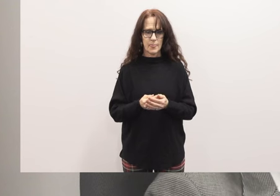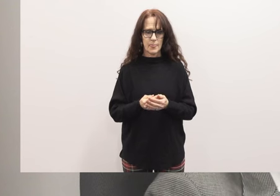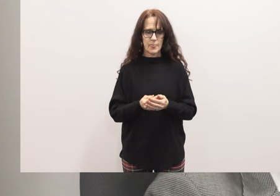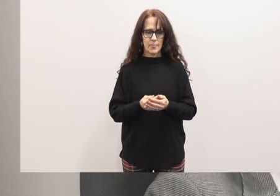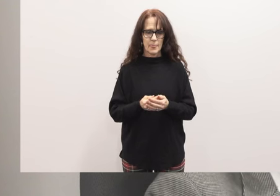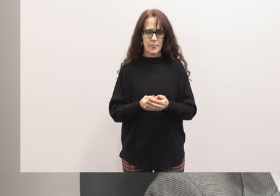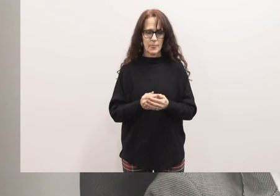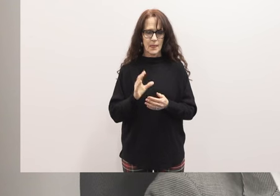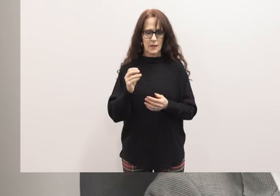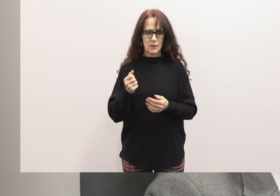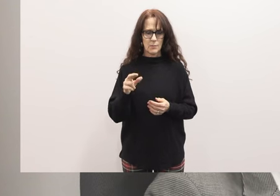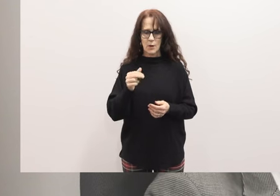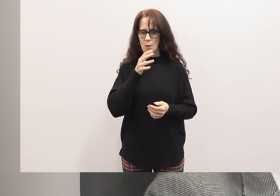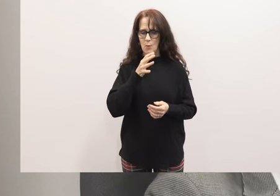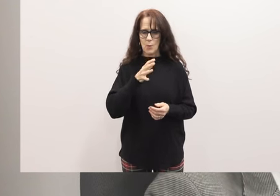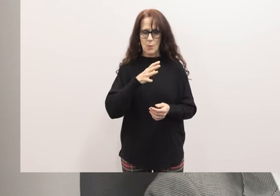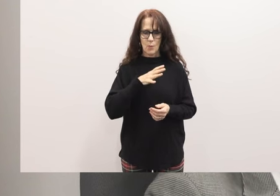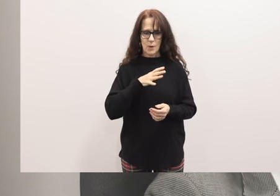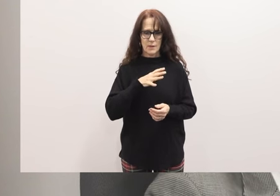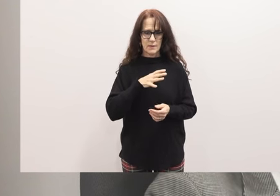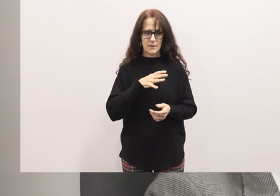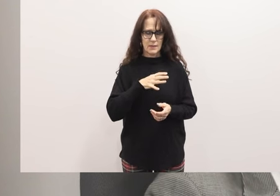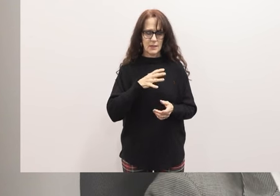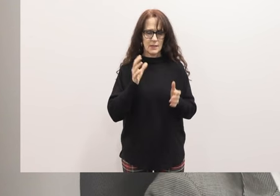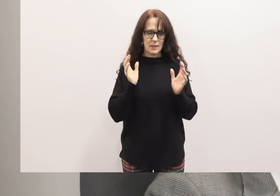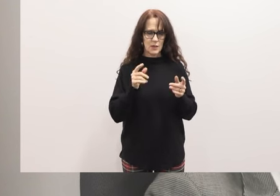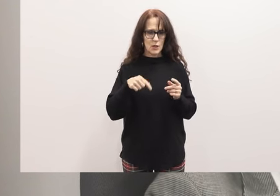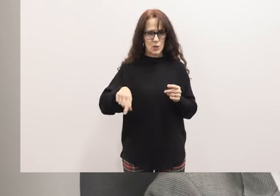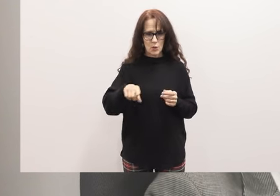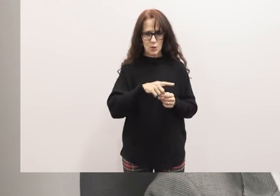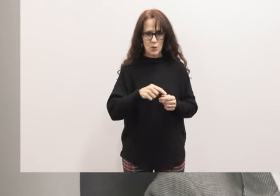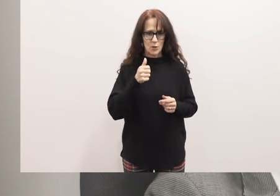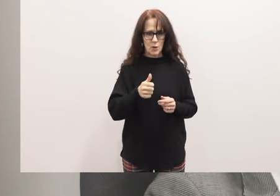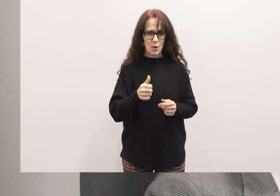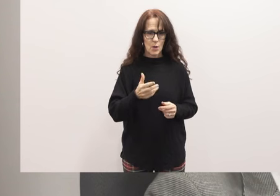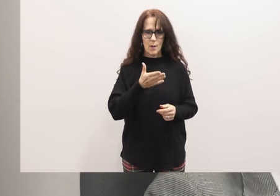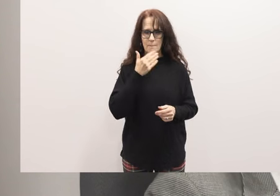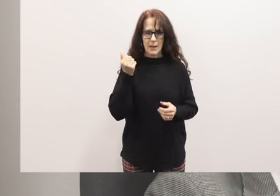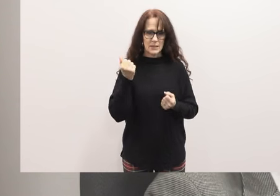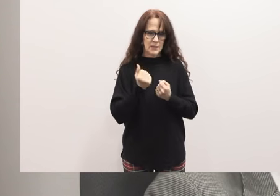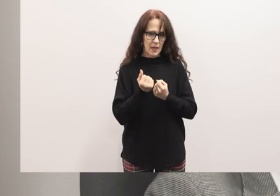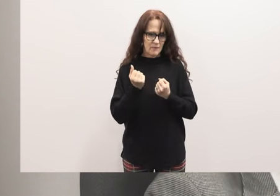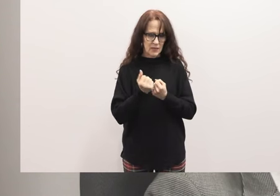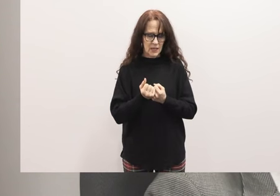the Cabrillo women and said things like, you are your own best advocate,